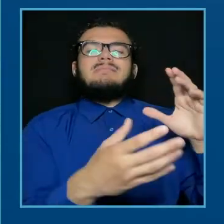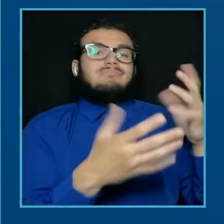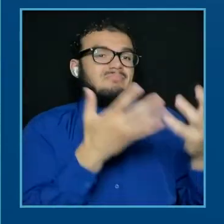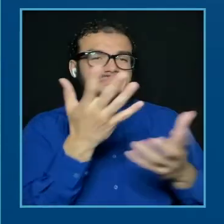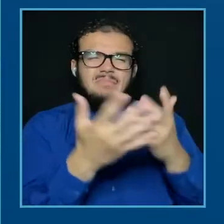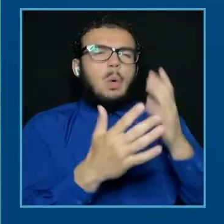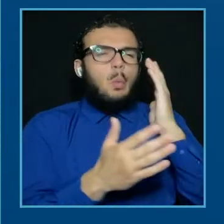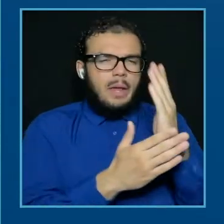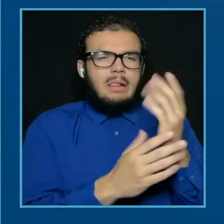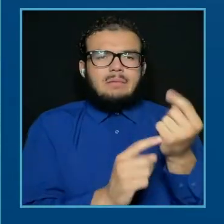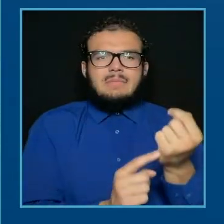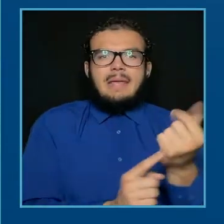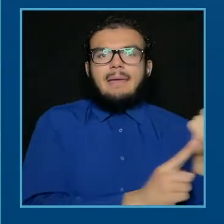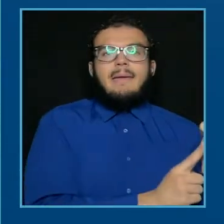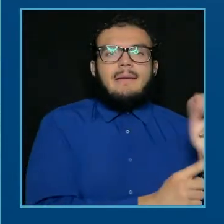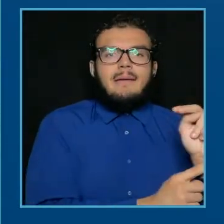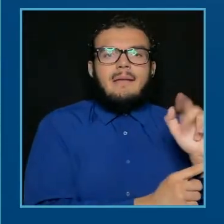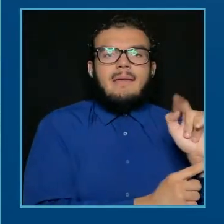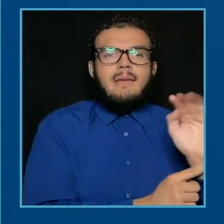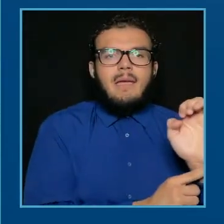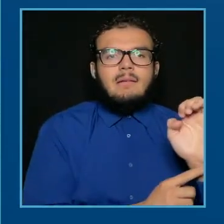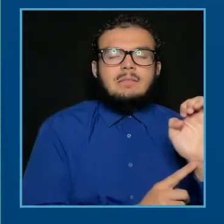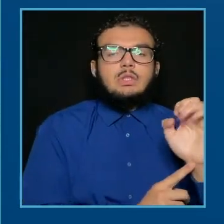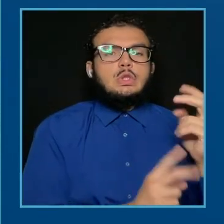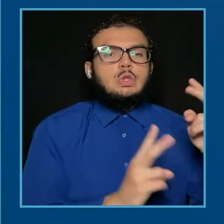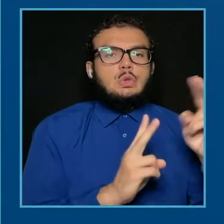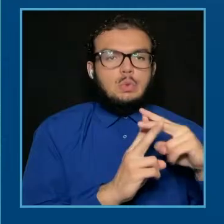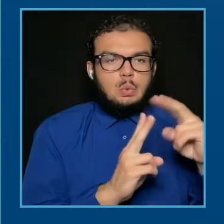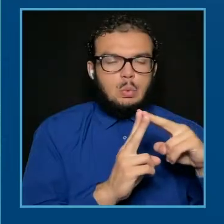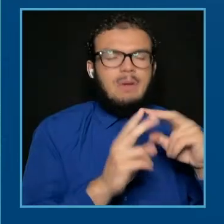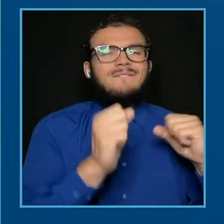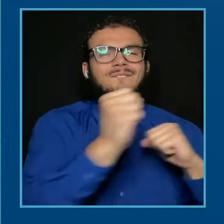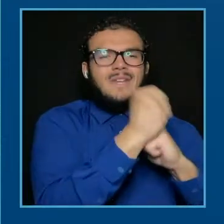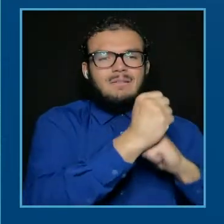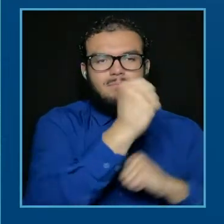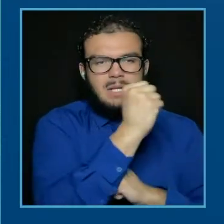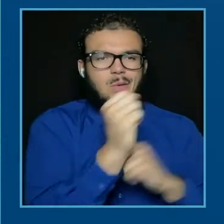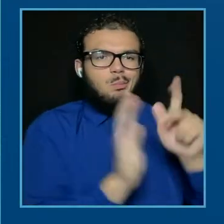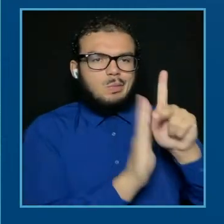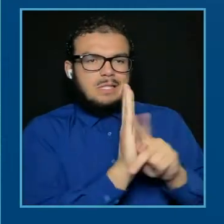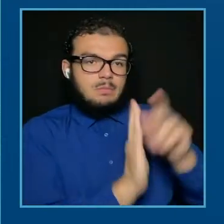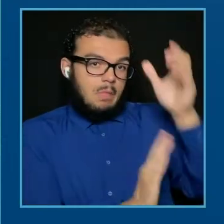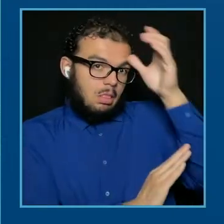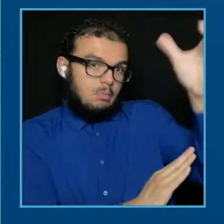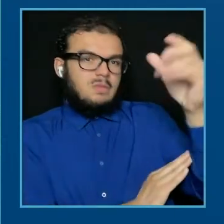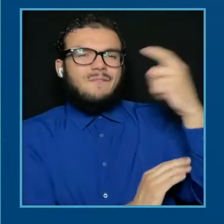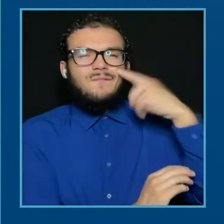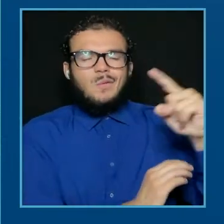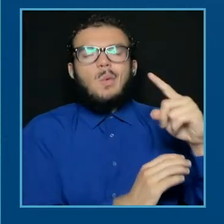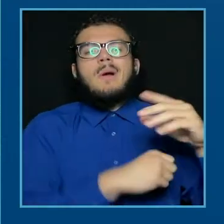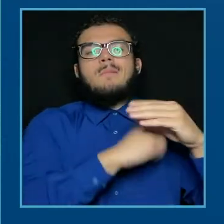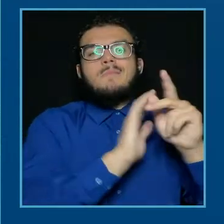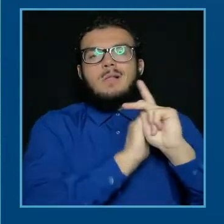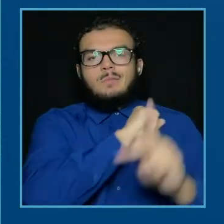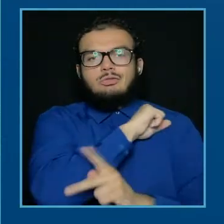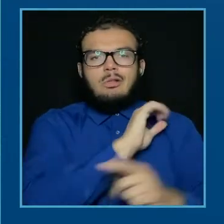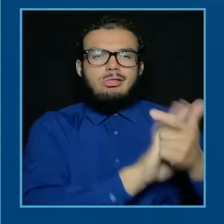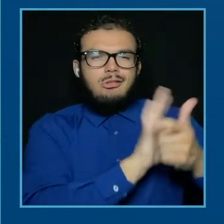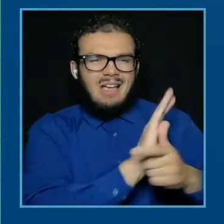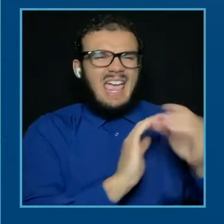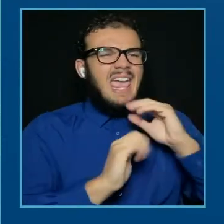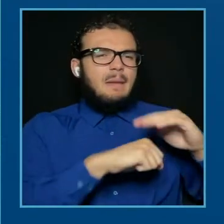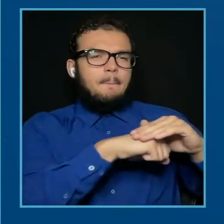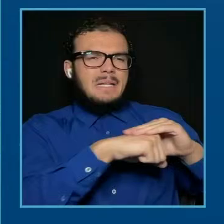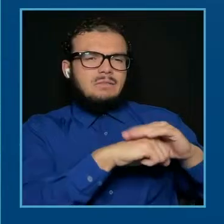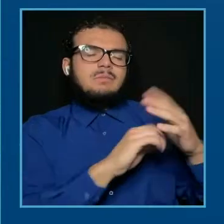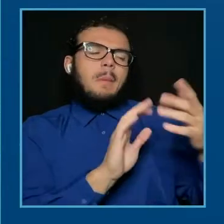negate the 2 fundamental principles of parliamentary law and the basic right of a member